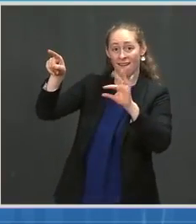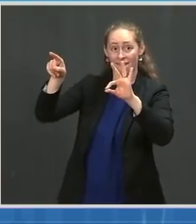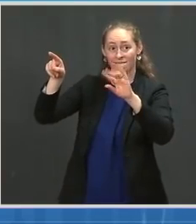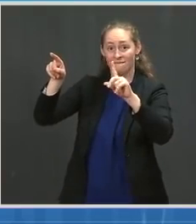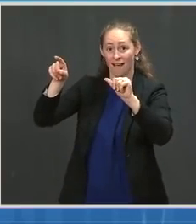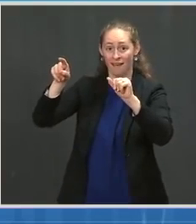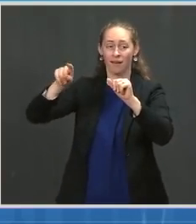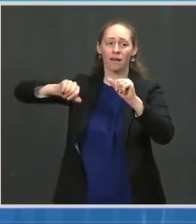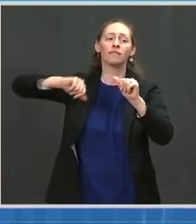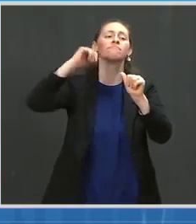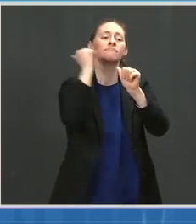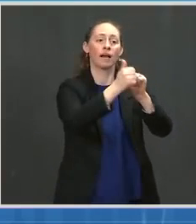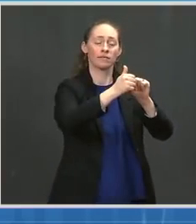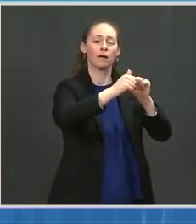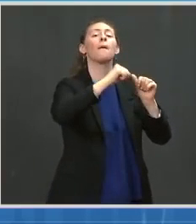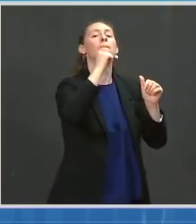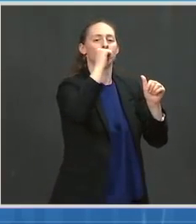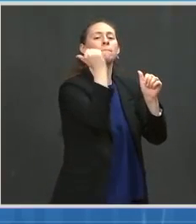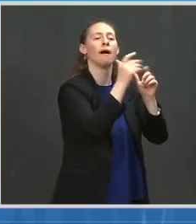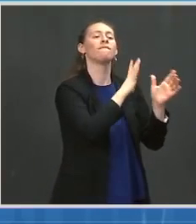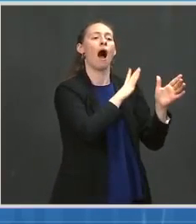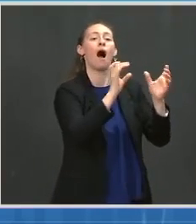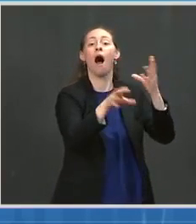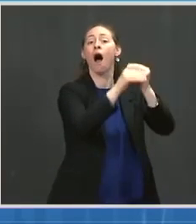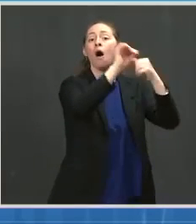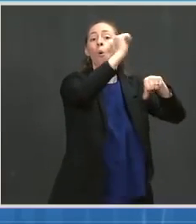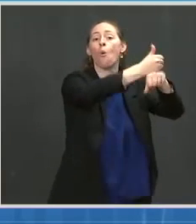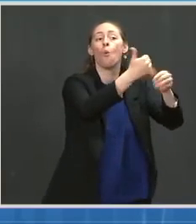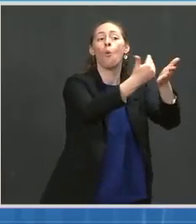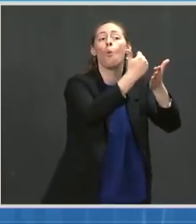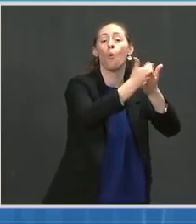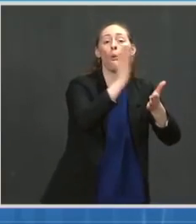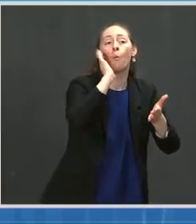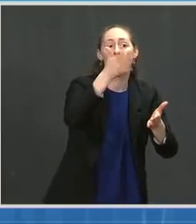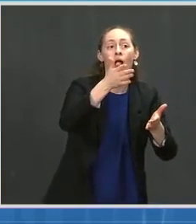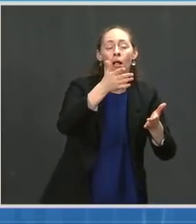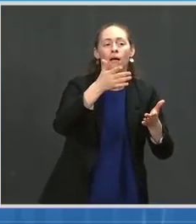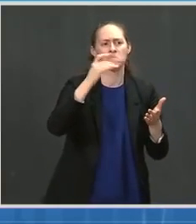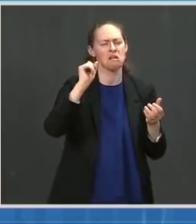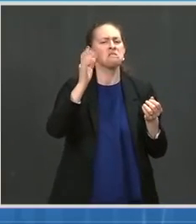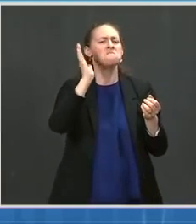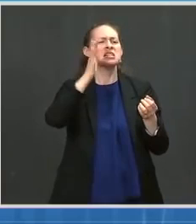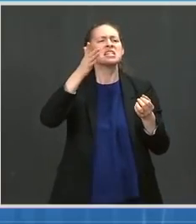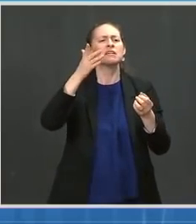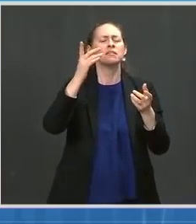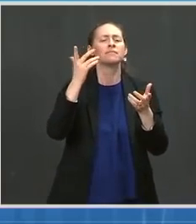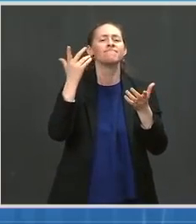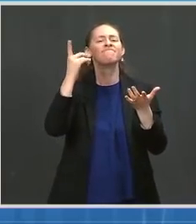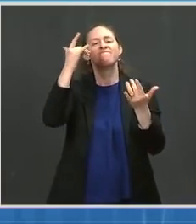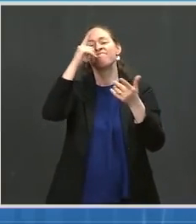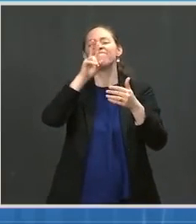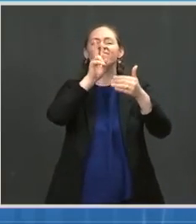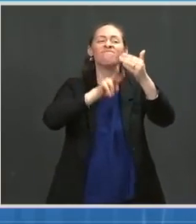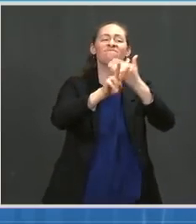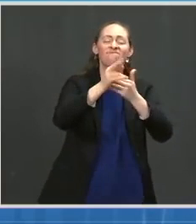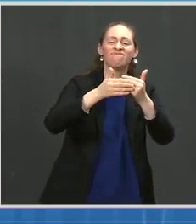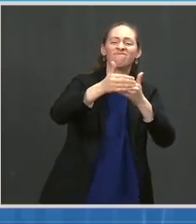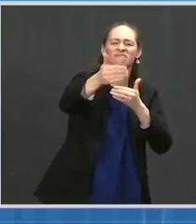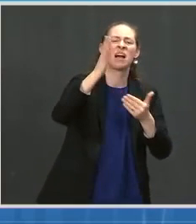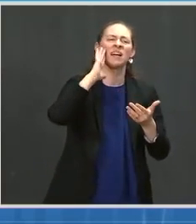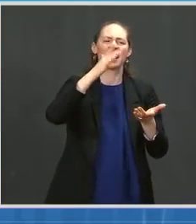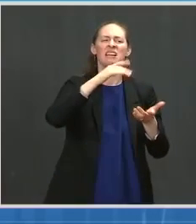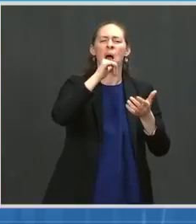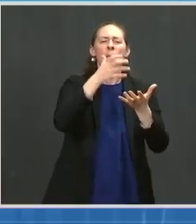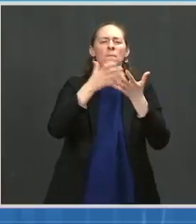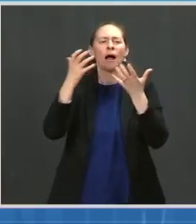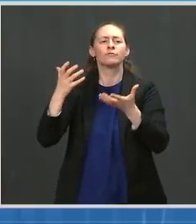additional plant. So we do expect week to week lower levels until the plant is approved by the FDA,